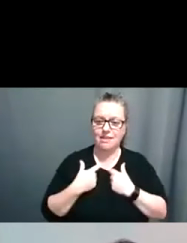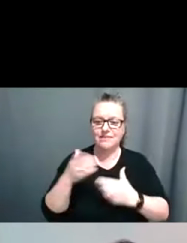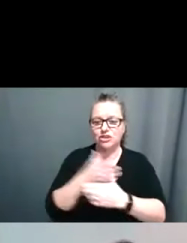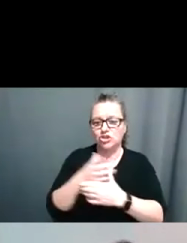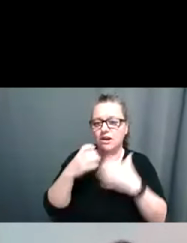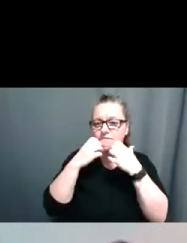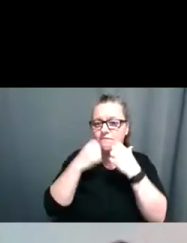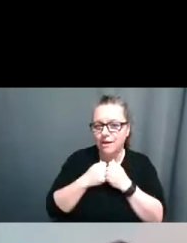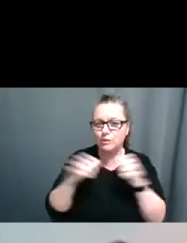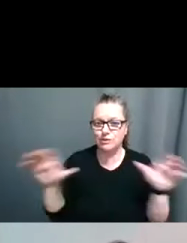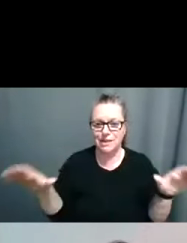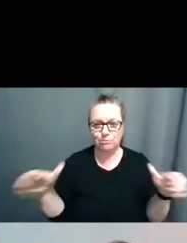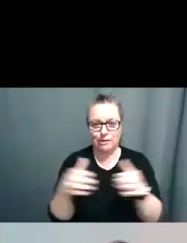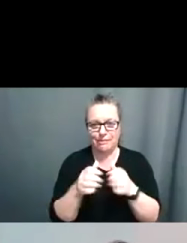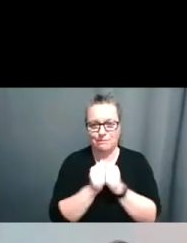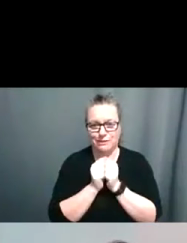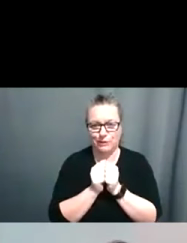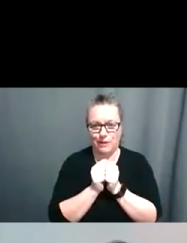that bring them together.